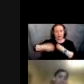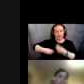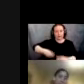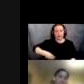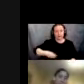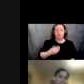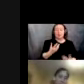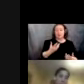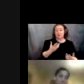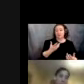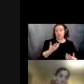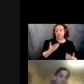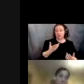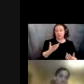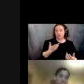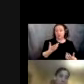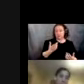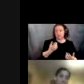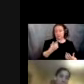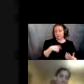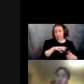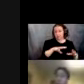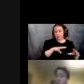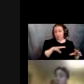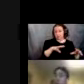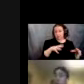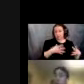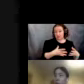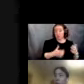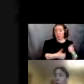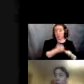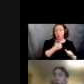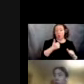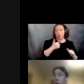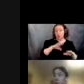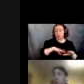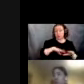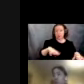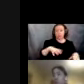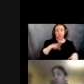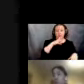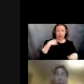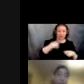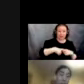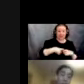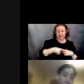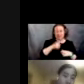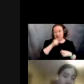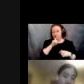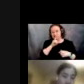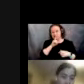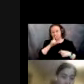families were, the children were predominantly Spanish speaking, didn't really speak Japanese,